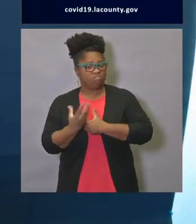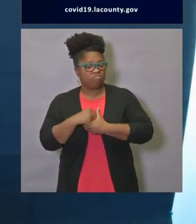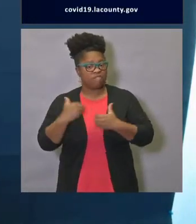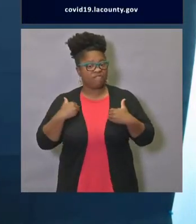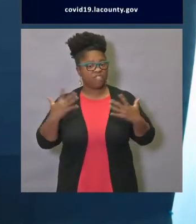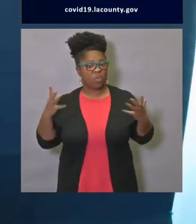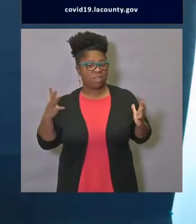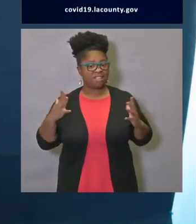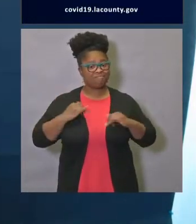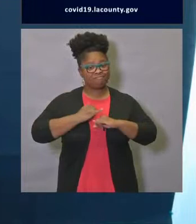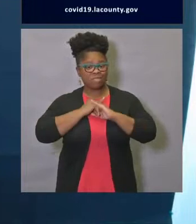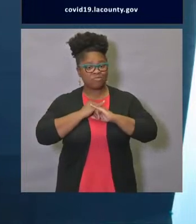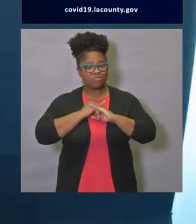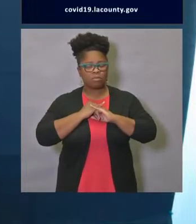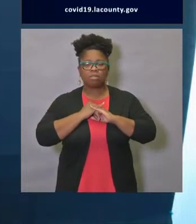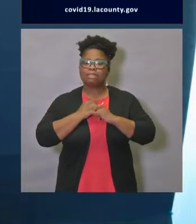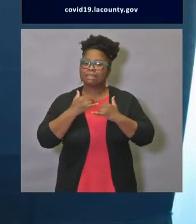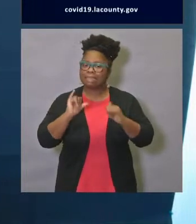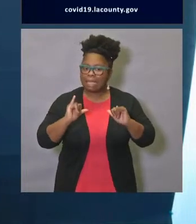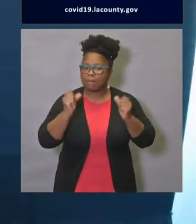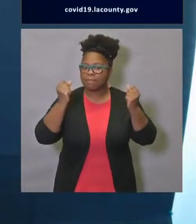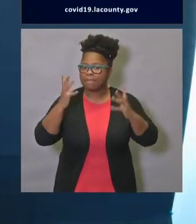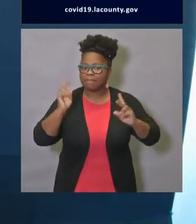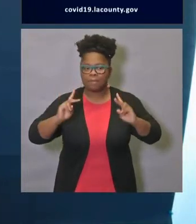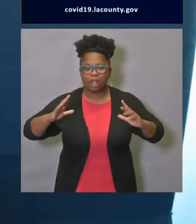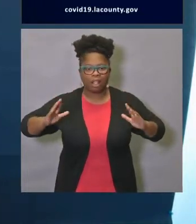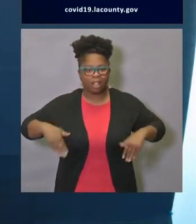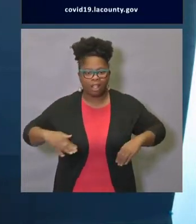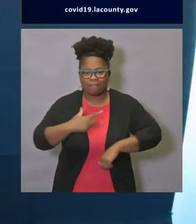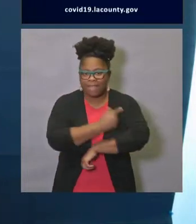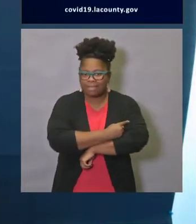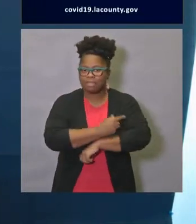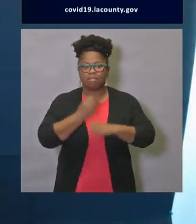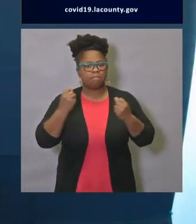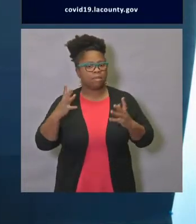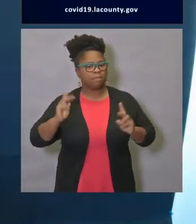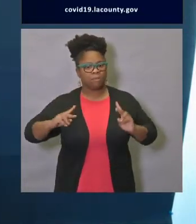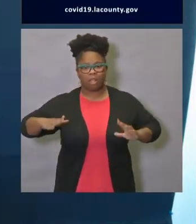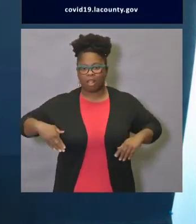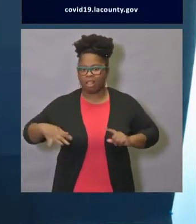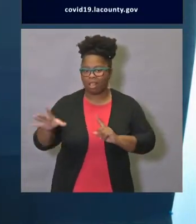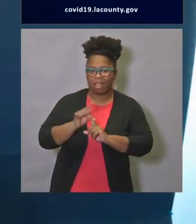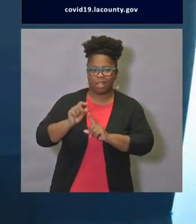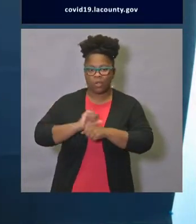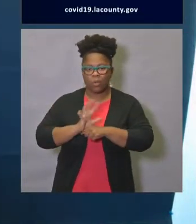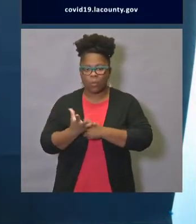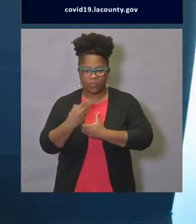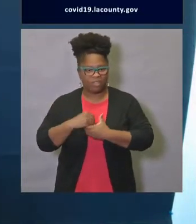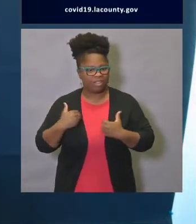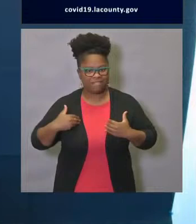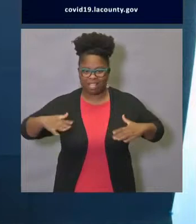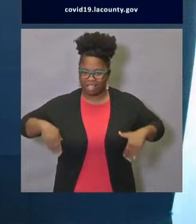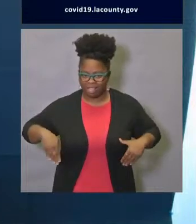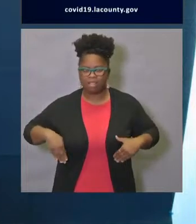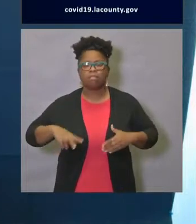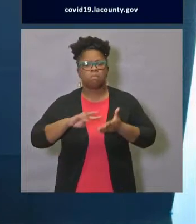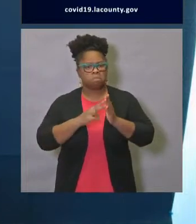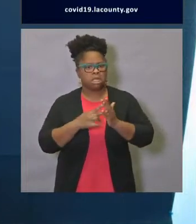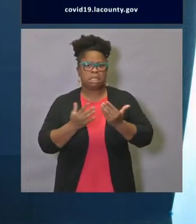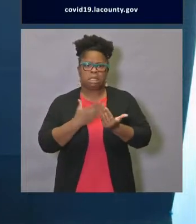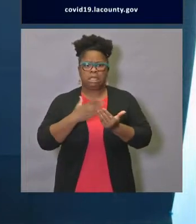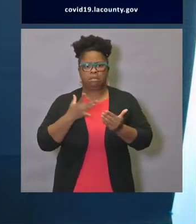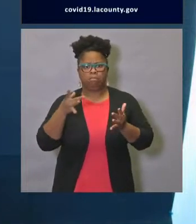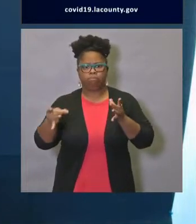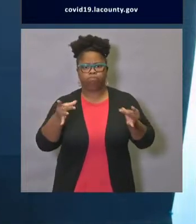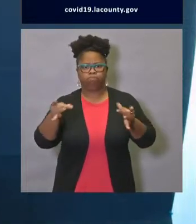many people are still susceptible to the virus. That is why testing remains a key strategy for helping to reduce the community